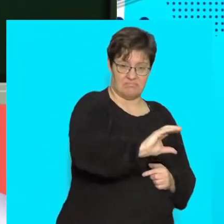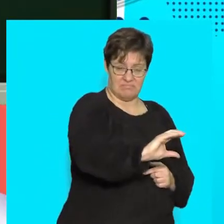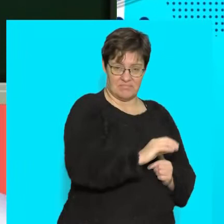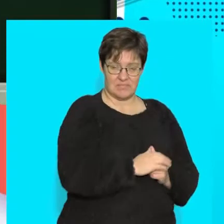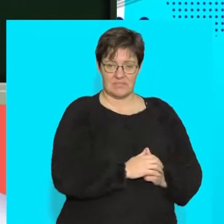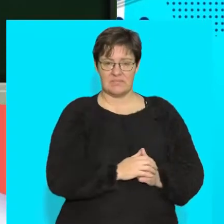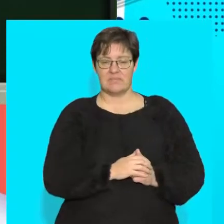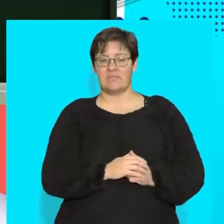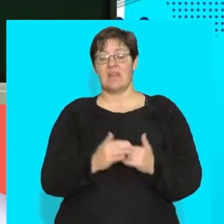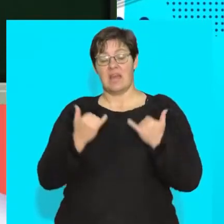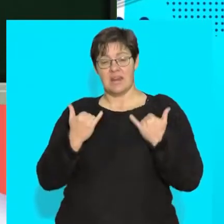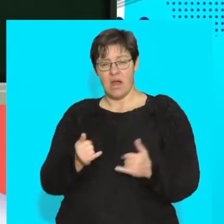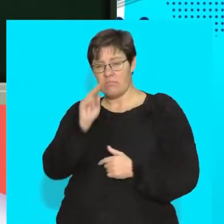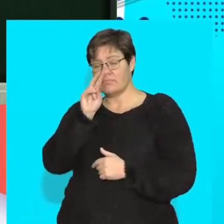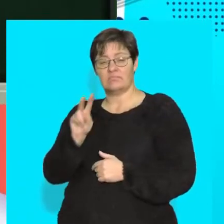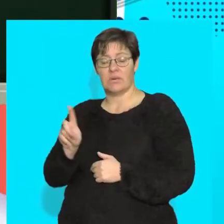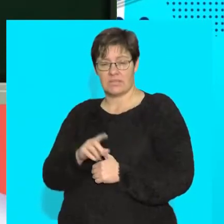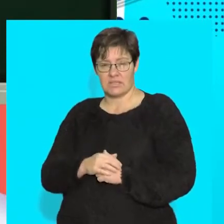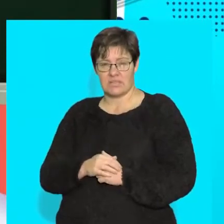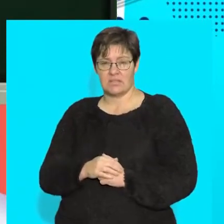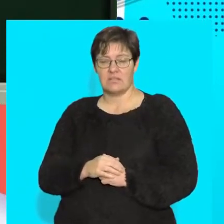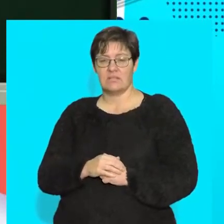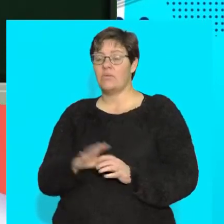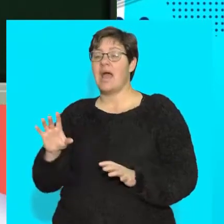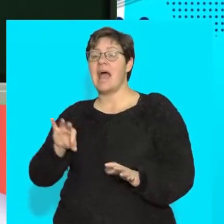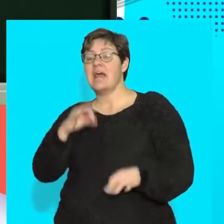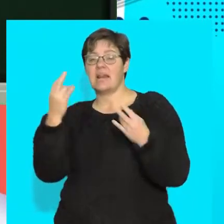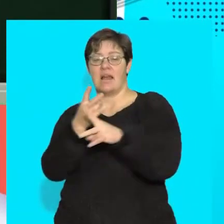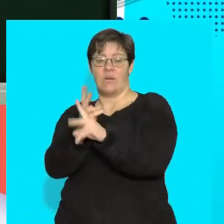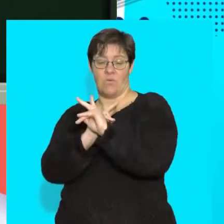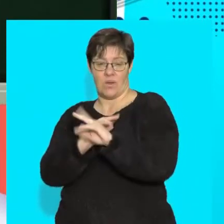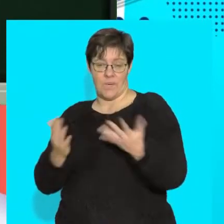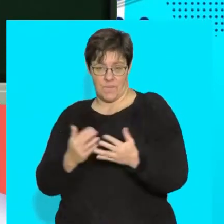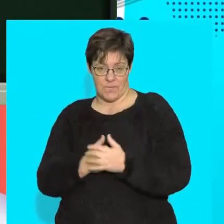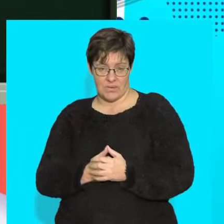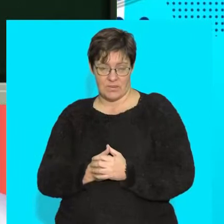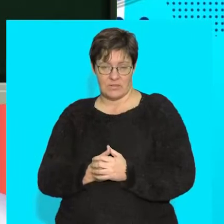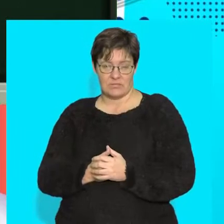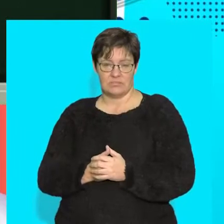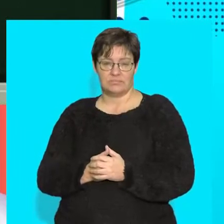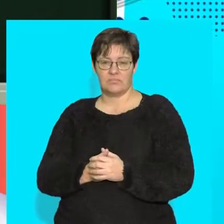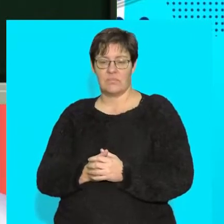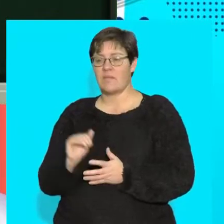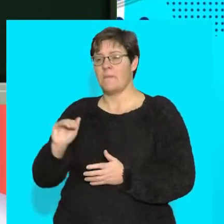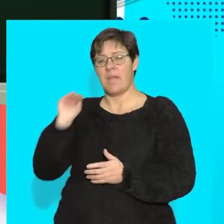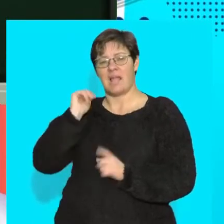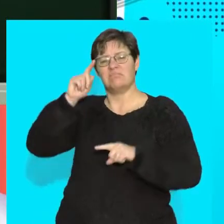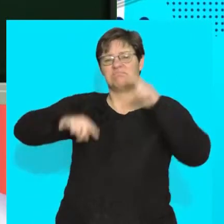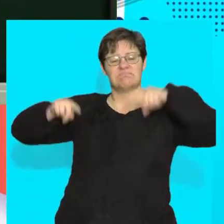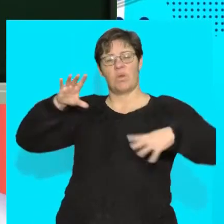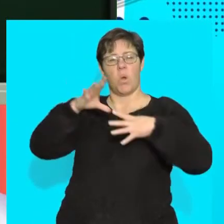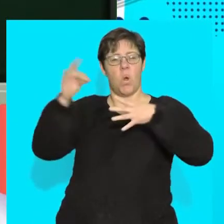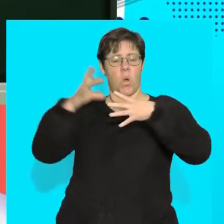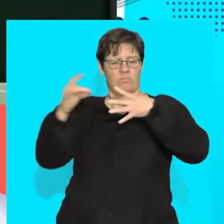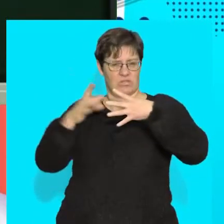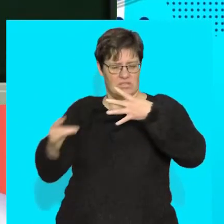sum amount. Now we're going to look at how to analyze loans, right? So we're going to look at when a bank gives you